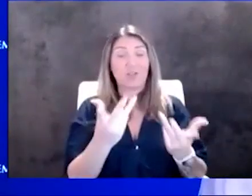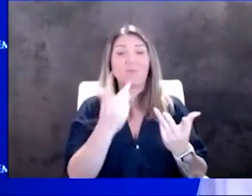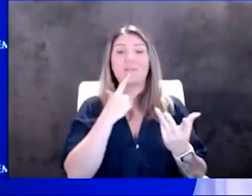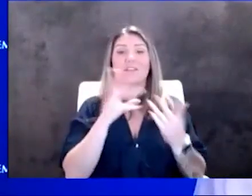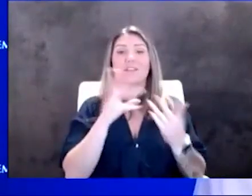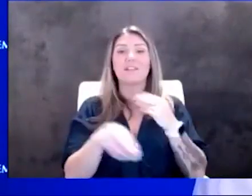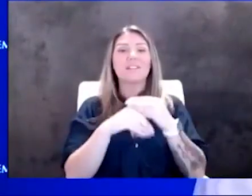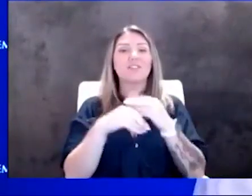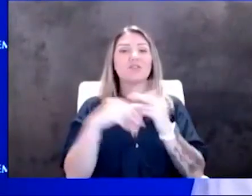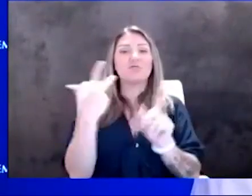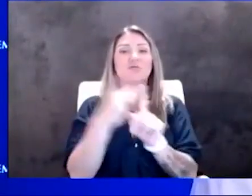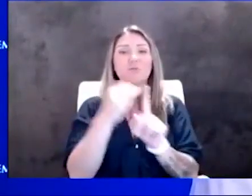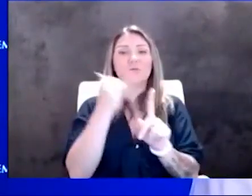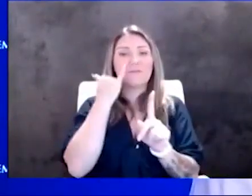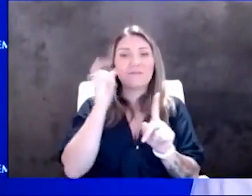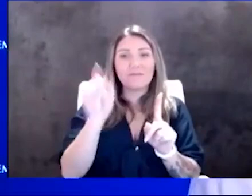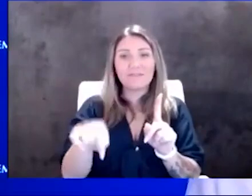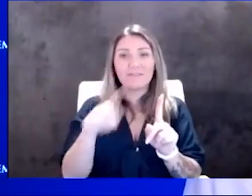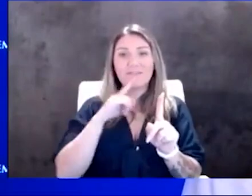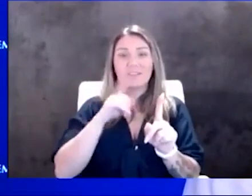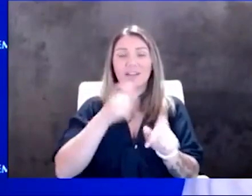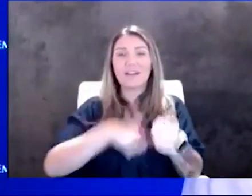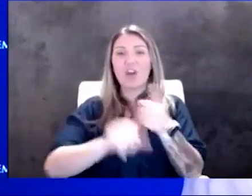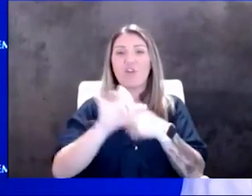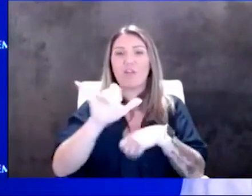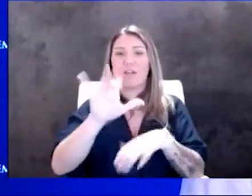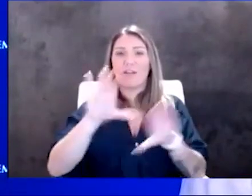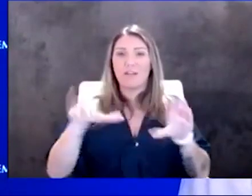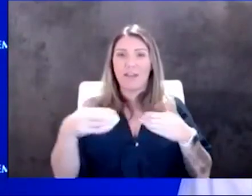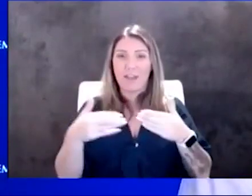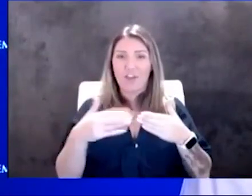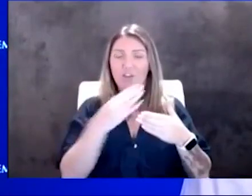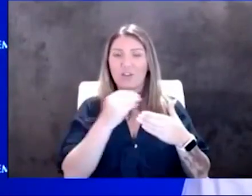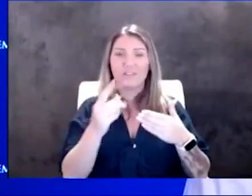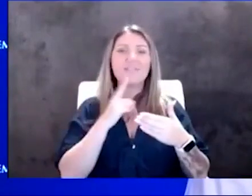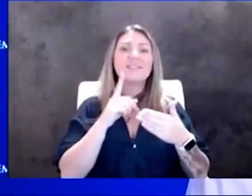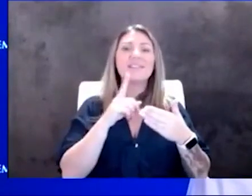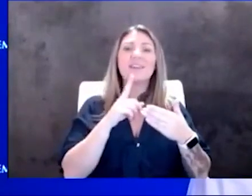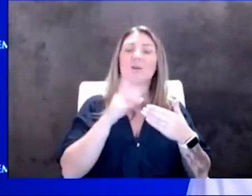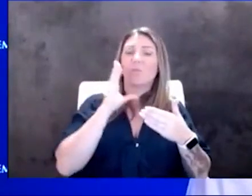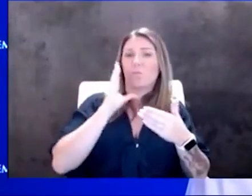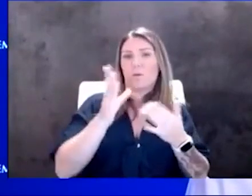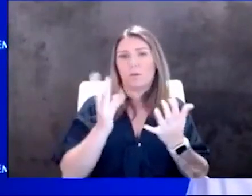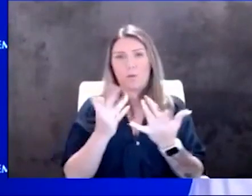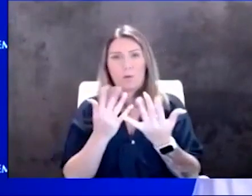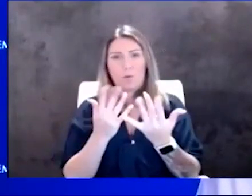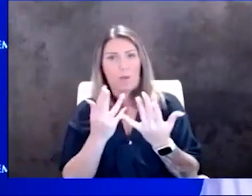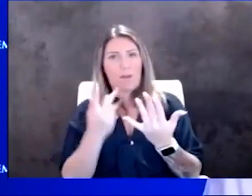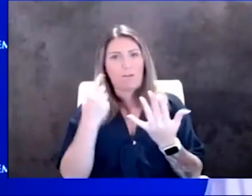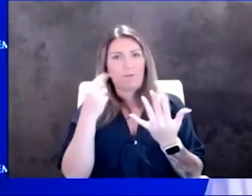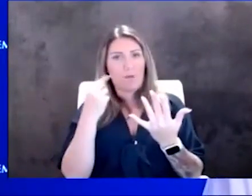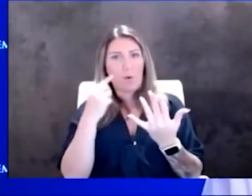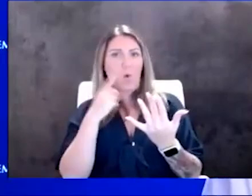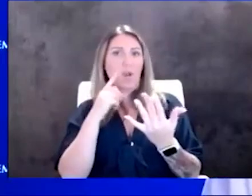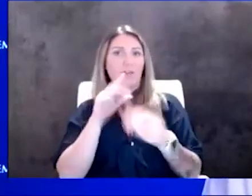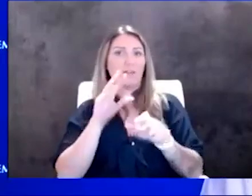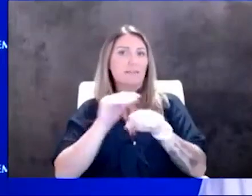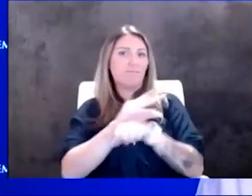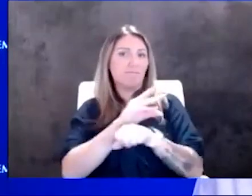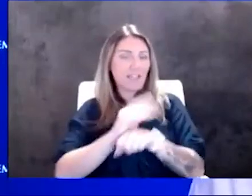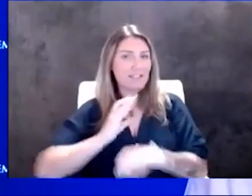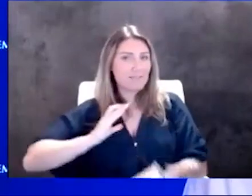if needed, if you fall into that category. And we're certainly going to be waiting for the advisory committee to meet and give